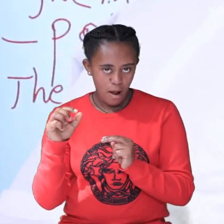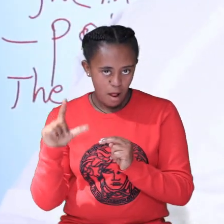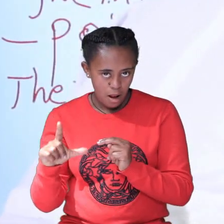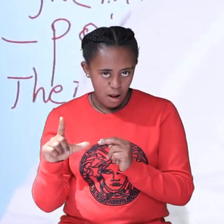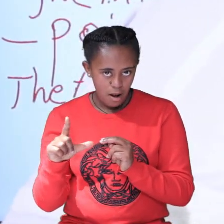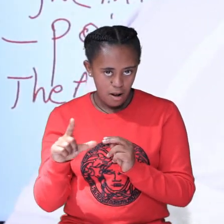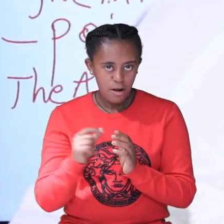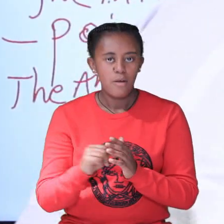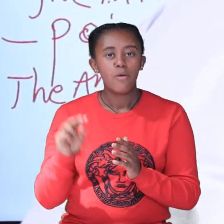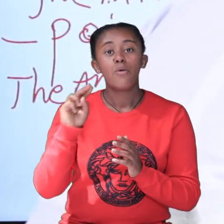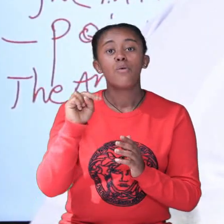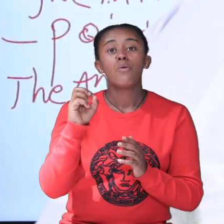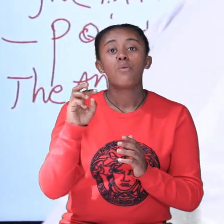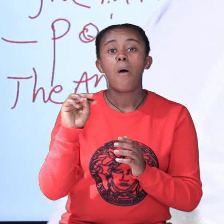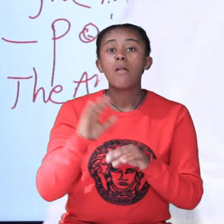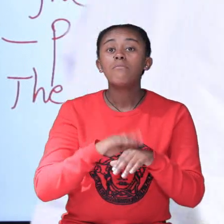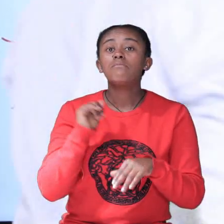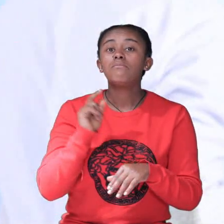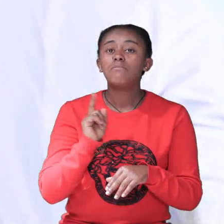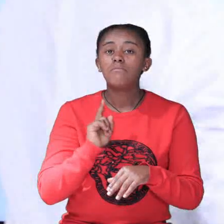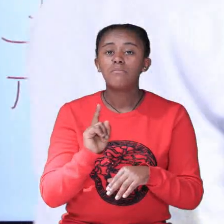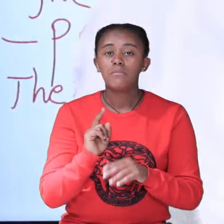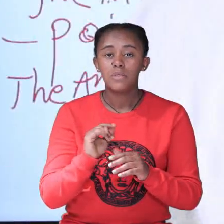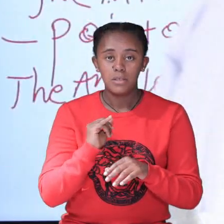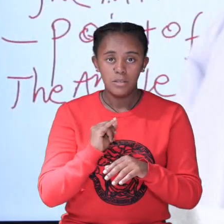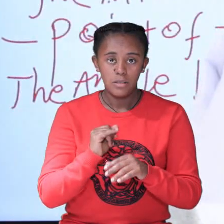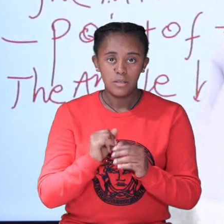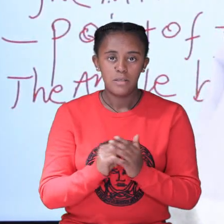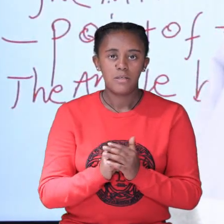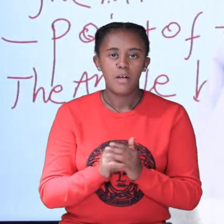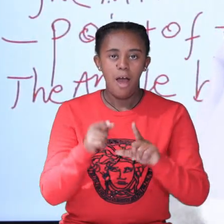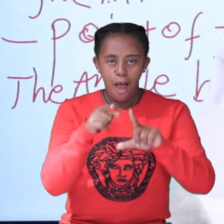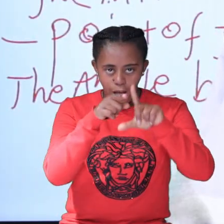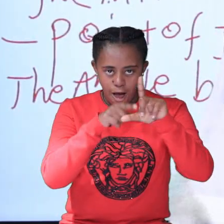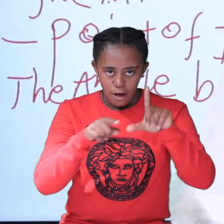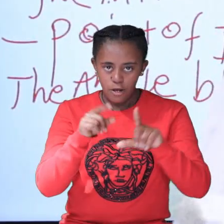say I. The angle between I